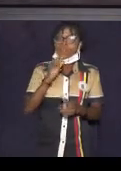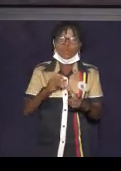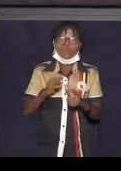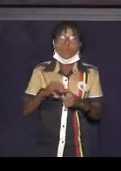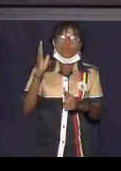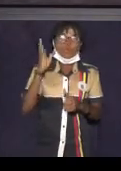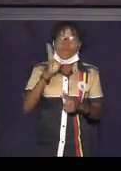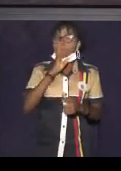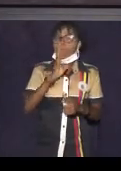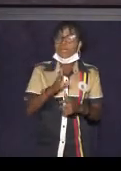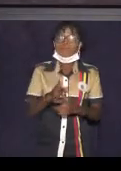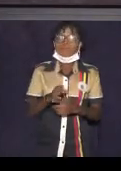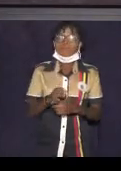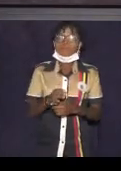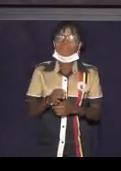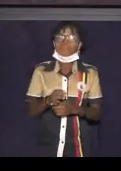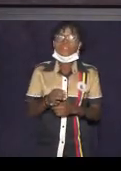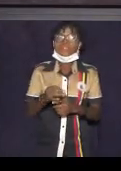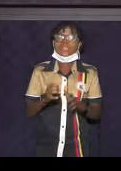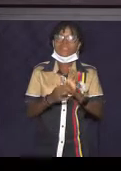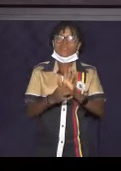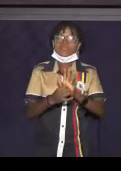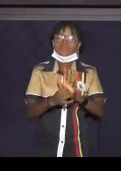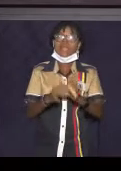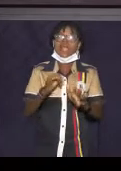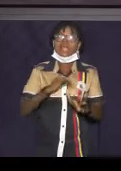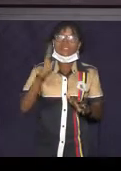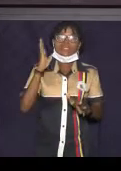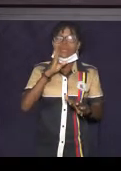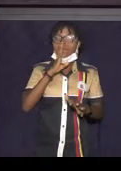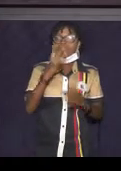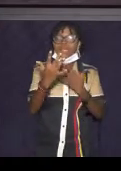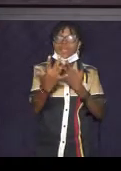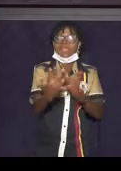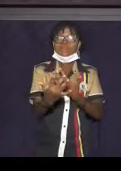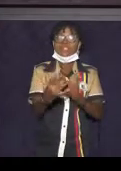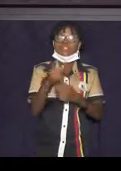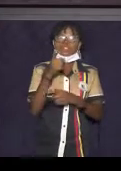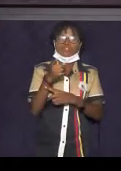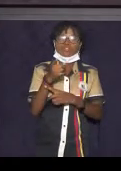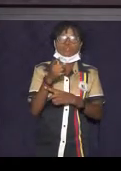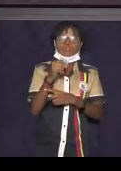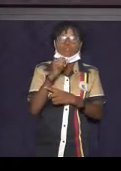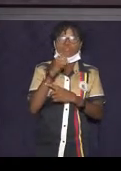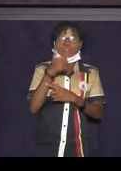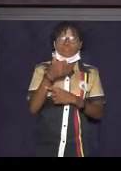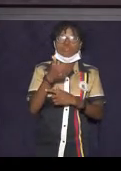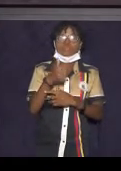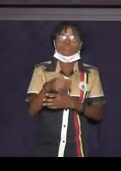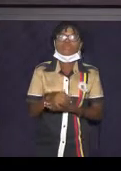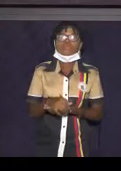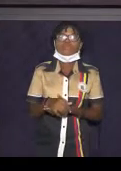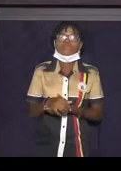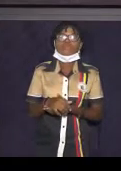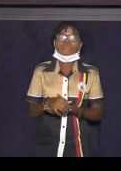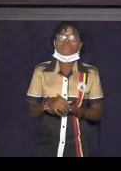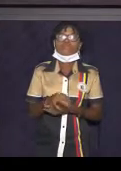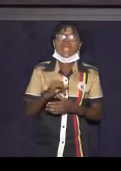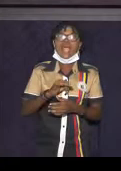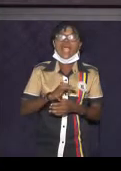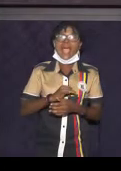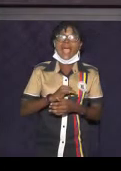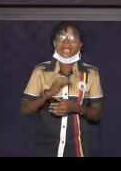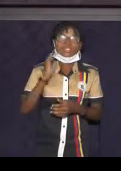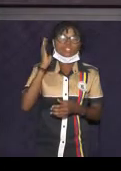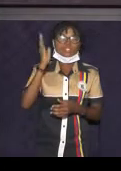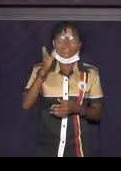are examples. I shall be expecting you tomorrow. I